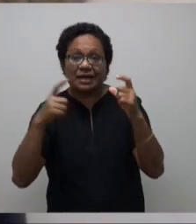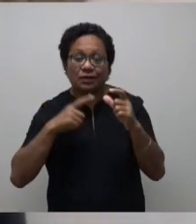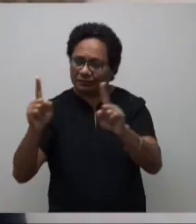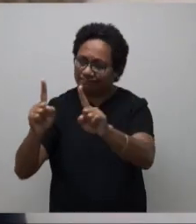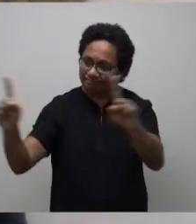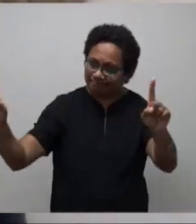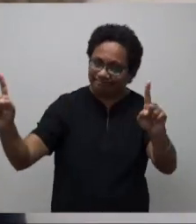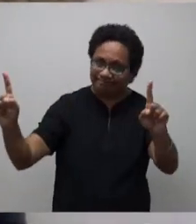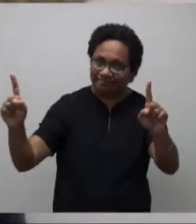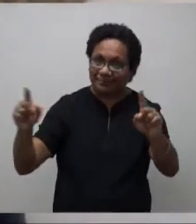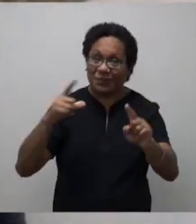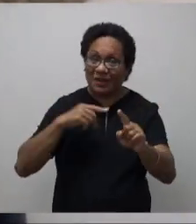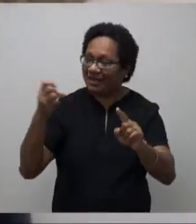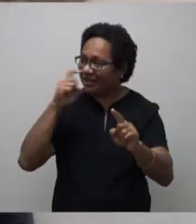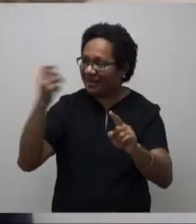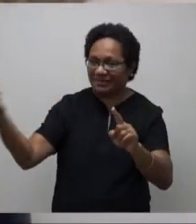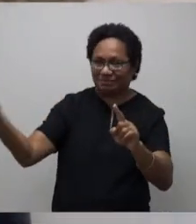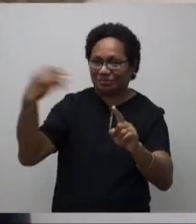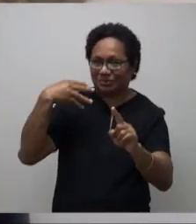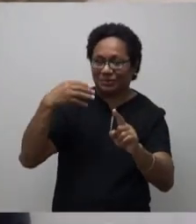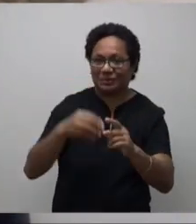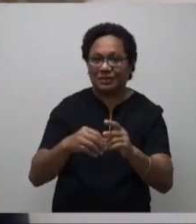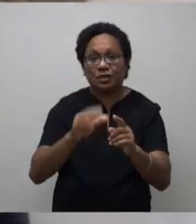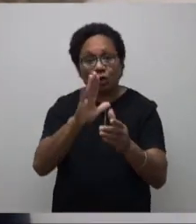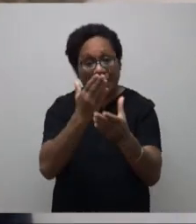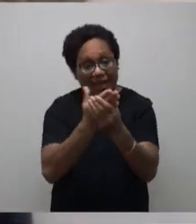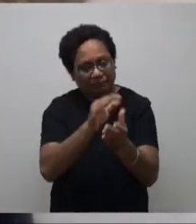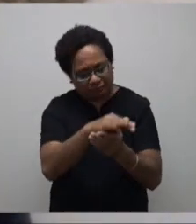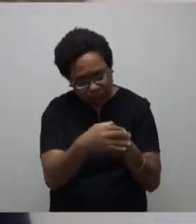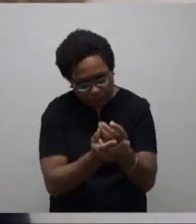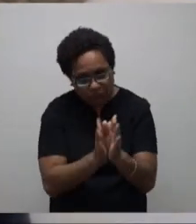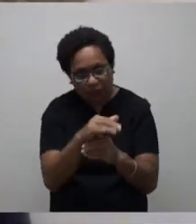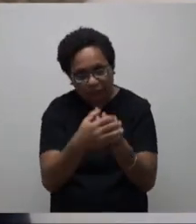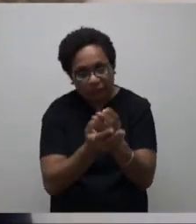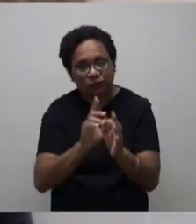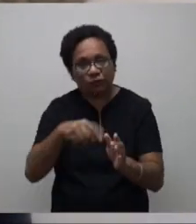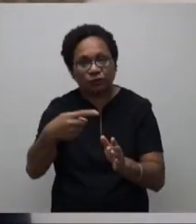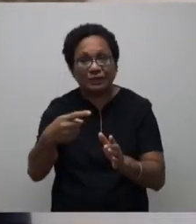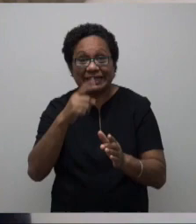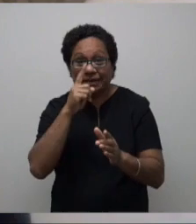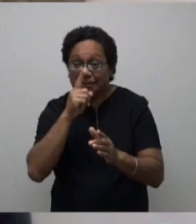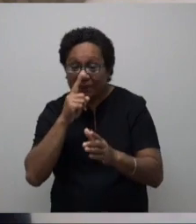distance between yourself and others. Wash your hands often. Avoid